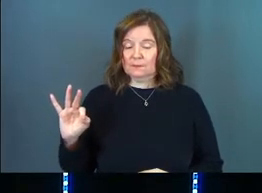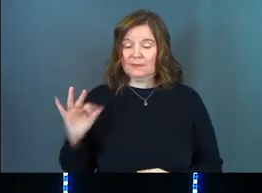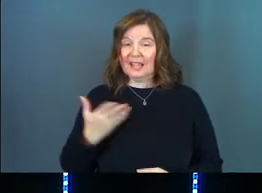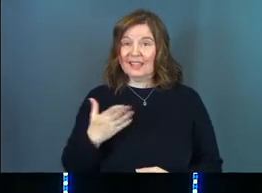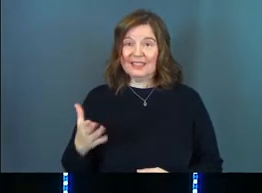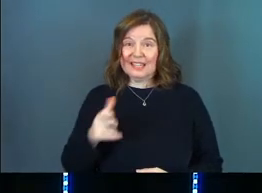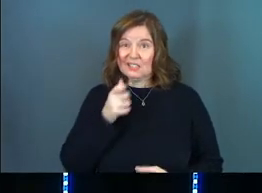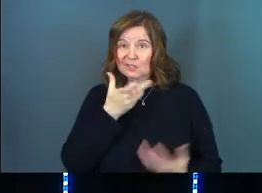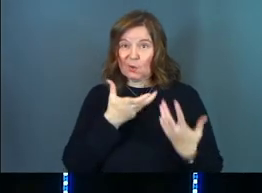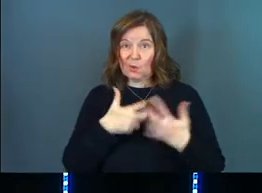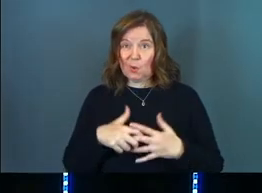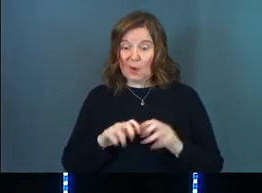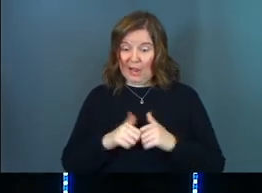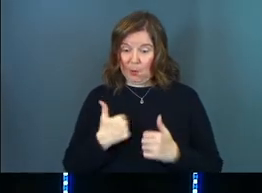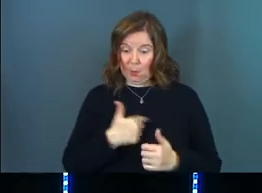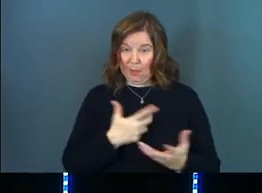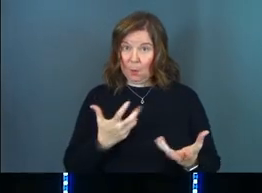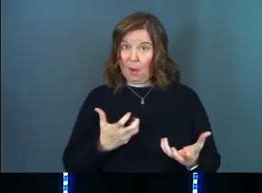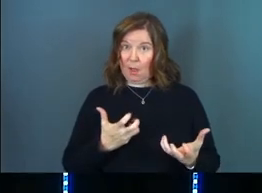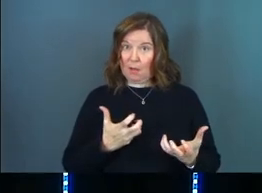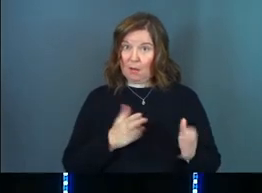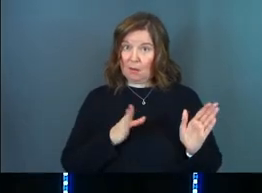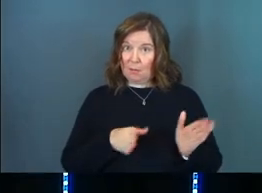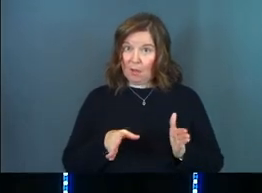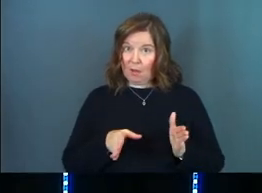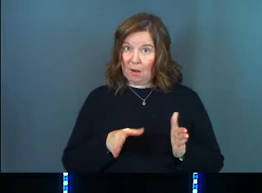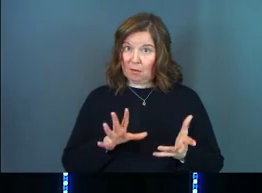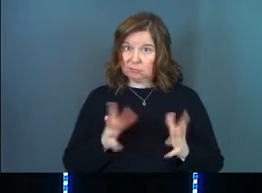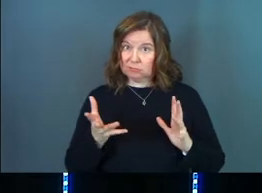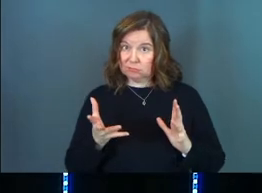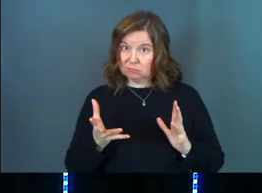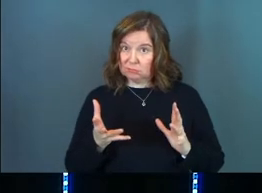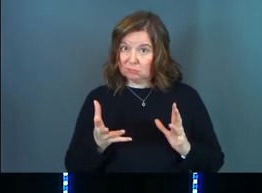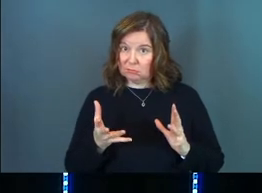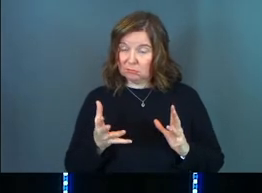If things don't go the way that we want them to go,